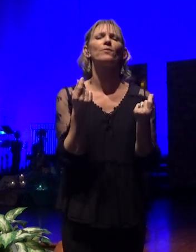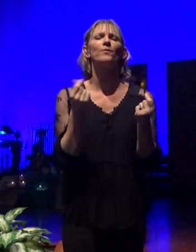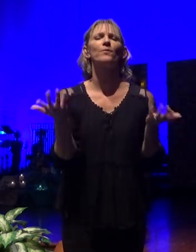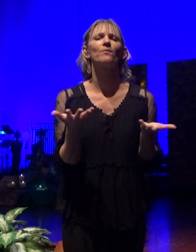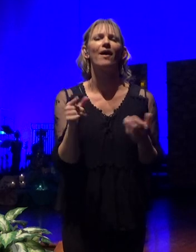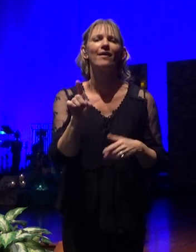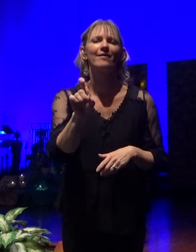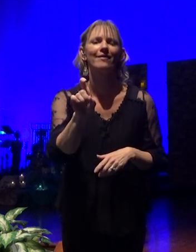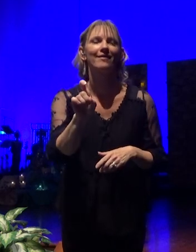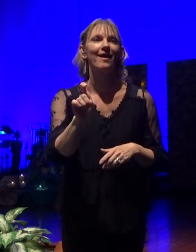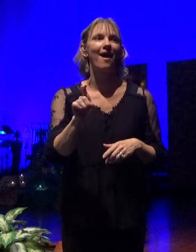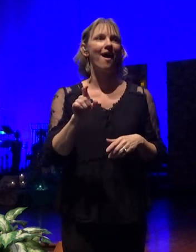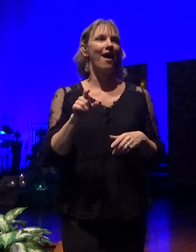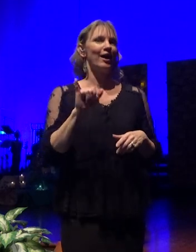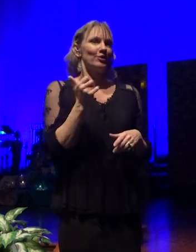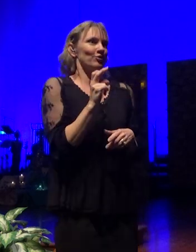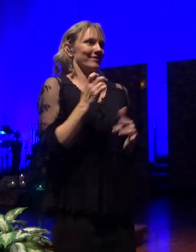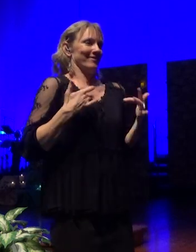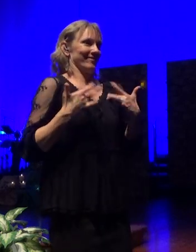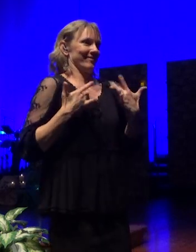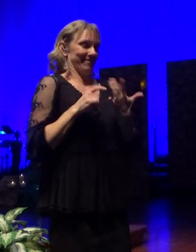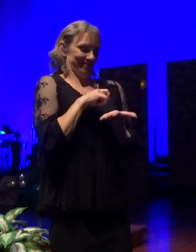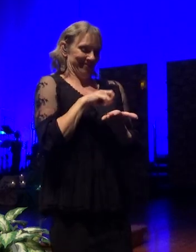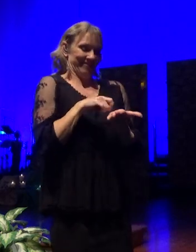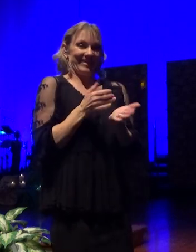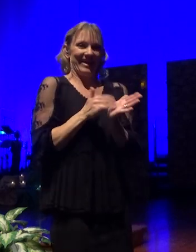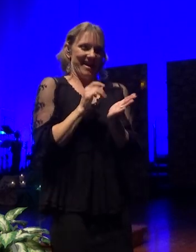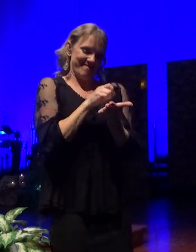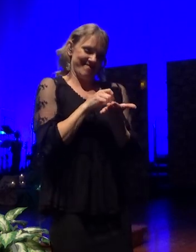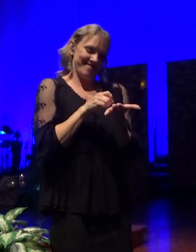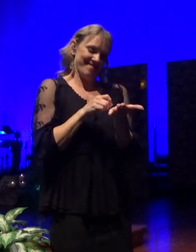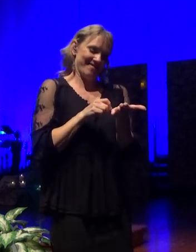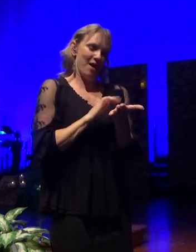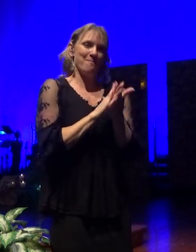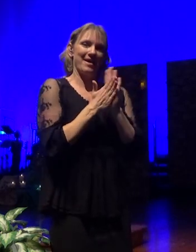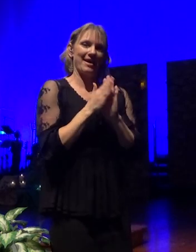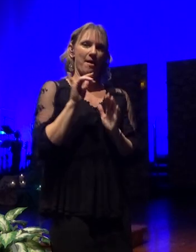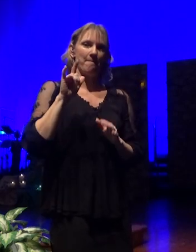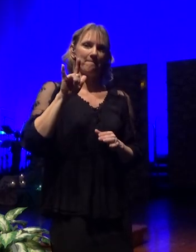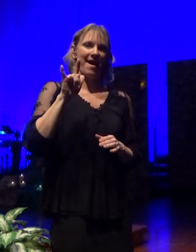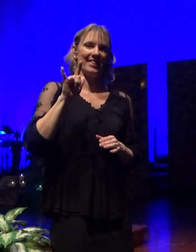This excited Jean, so she wrote again about her dreams of being a pilot,